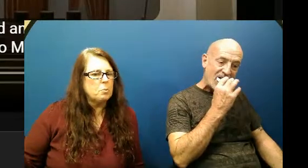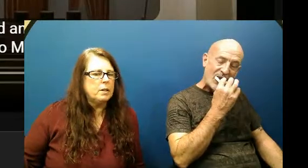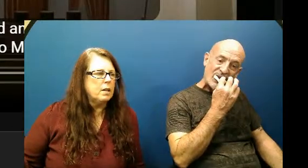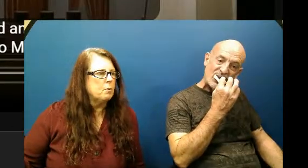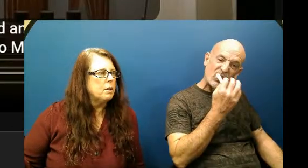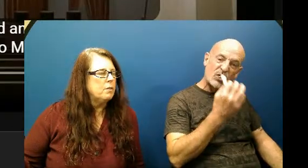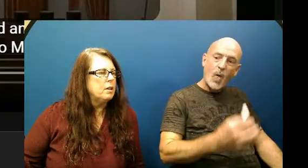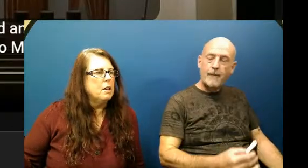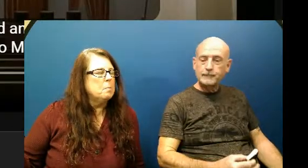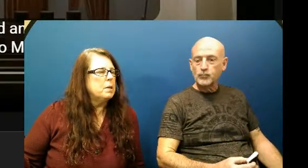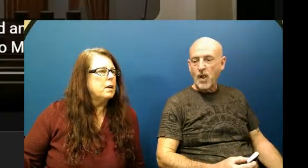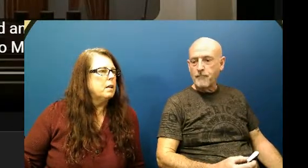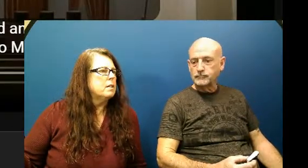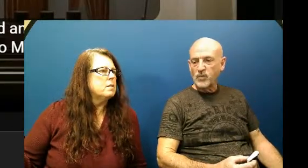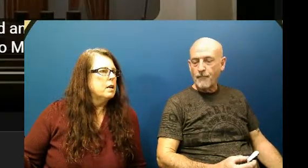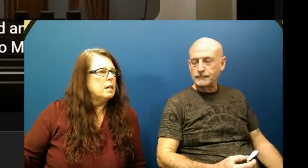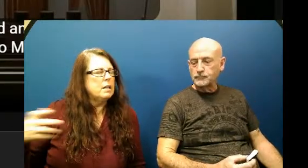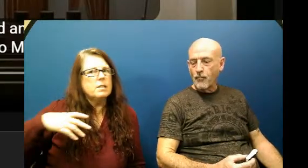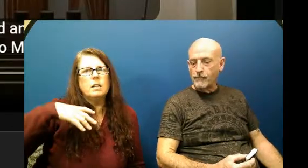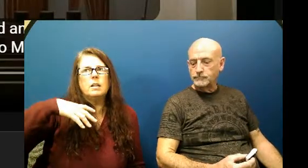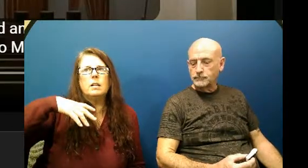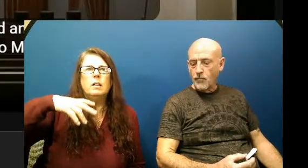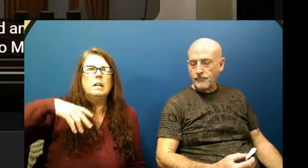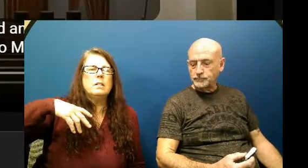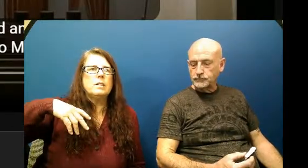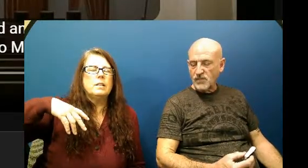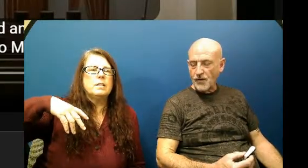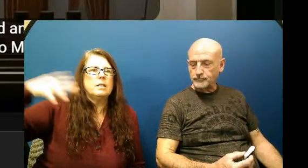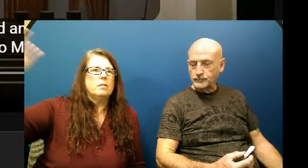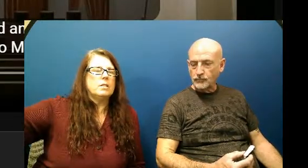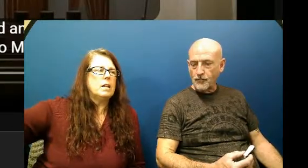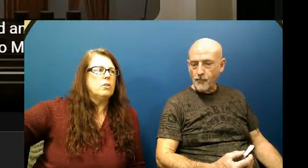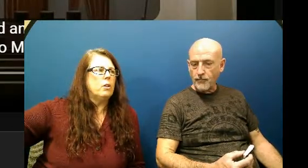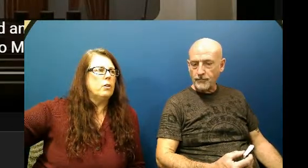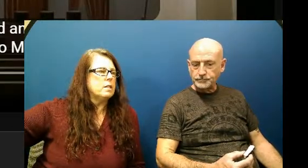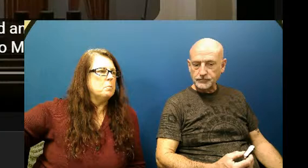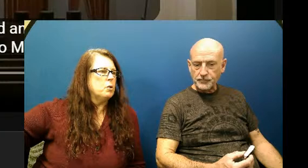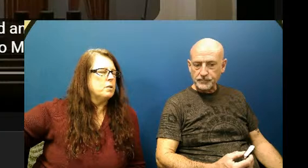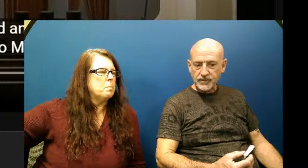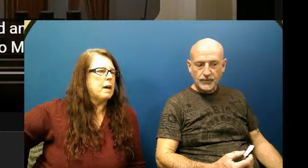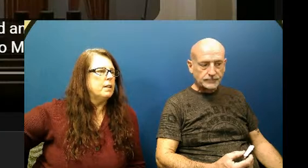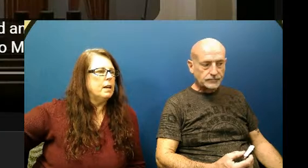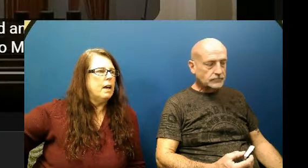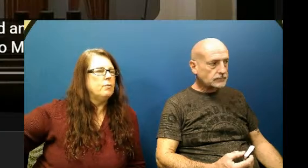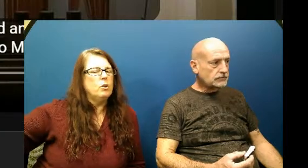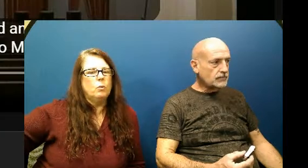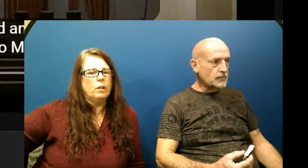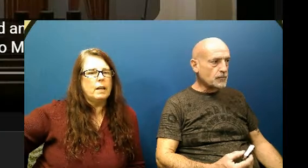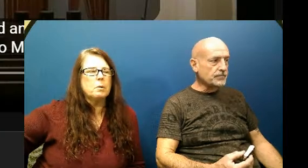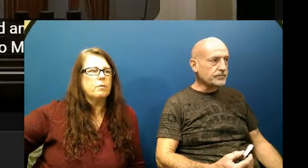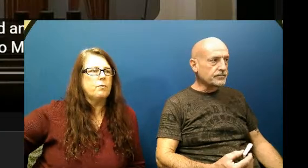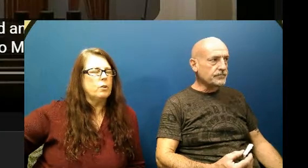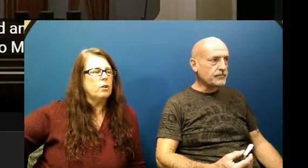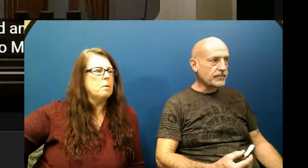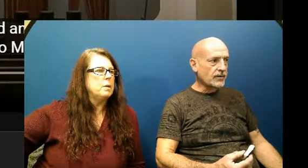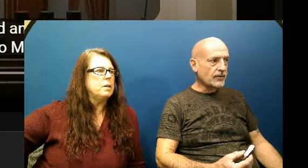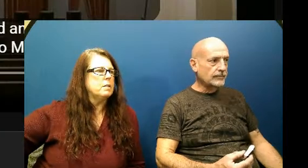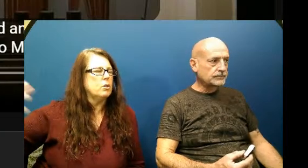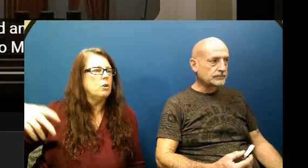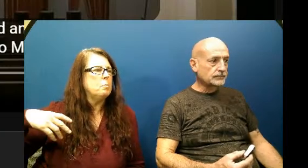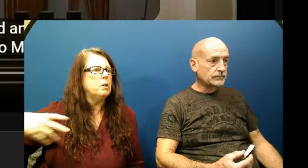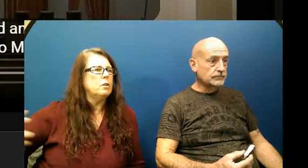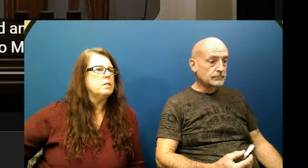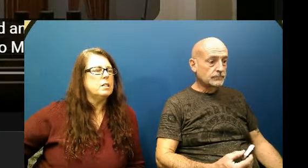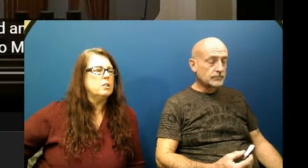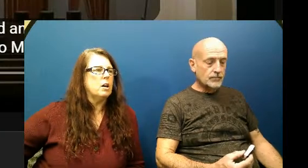they're just wanting to get rid of it because he's gonna send all these immigrants back and they have no labor for their companies,